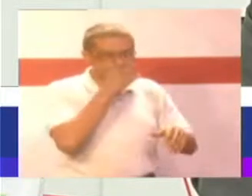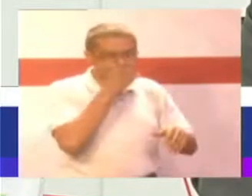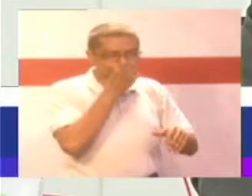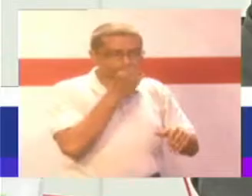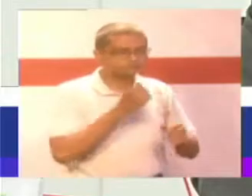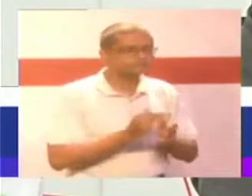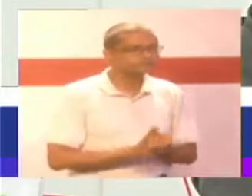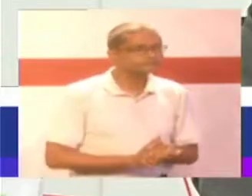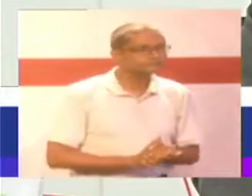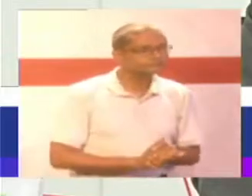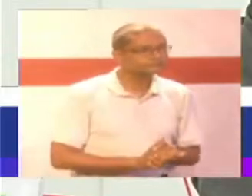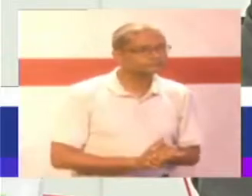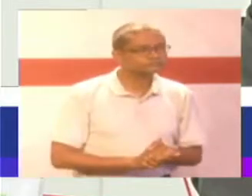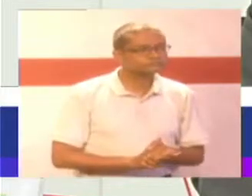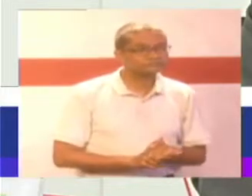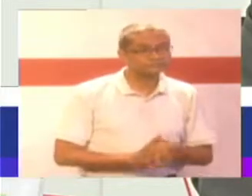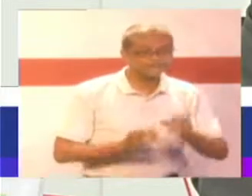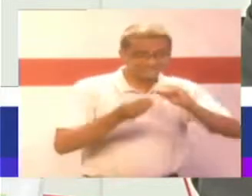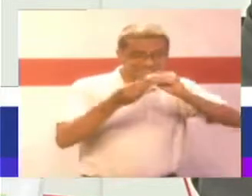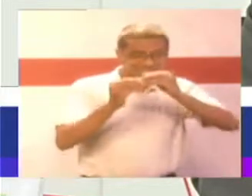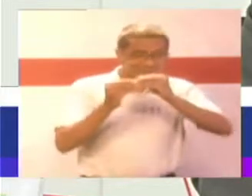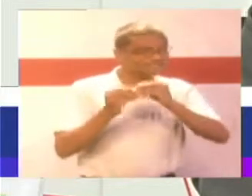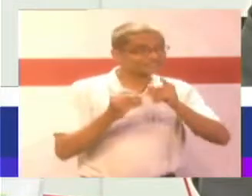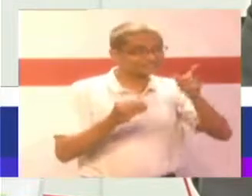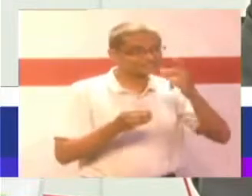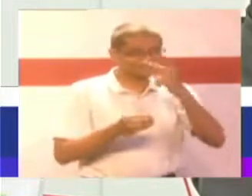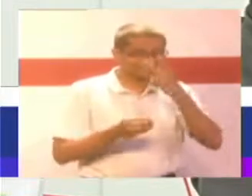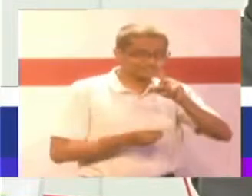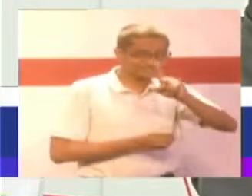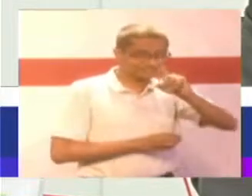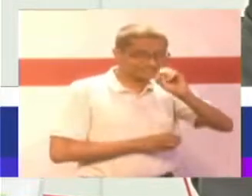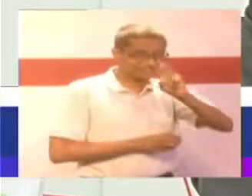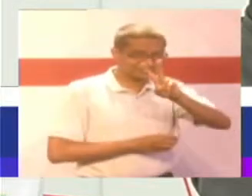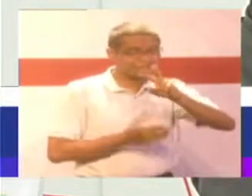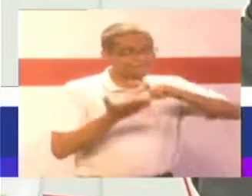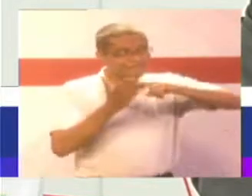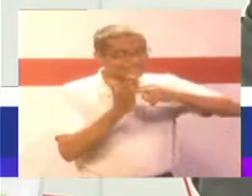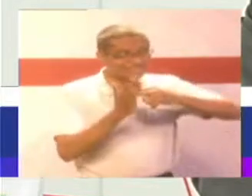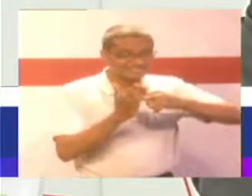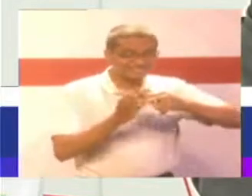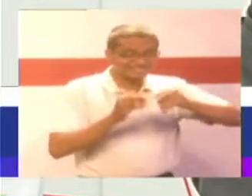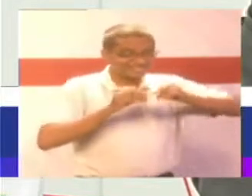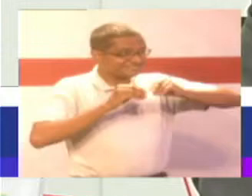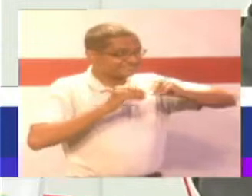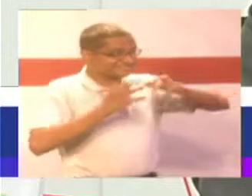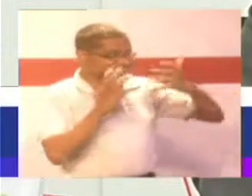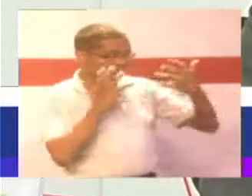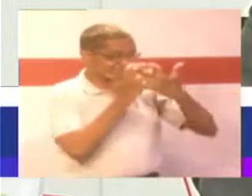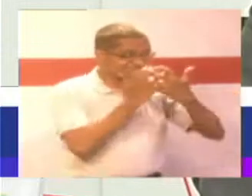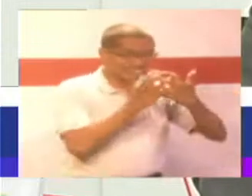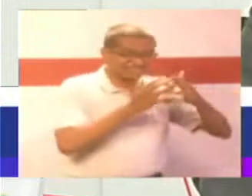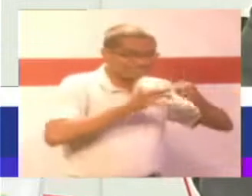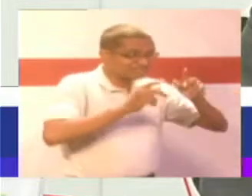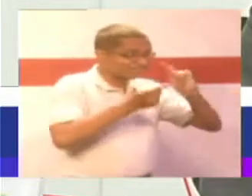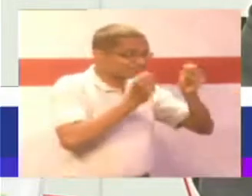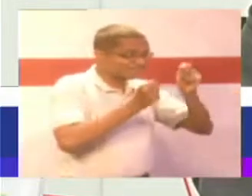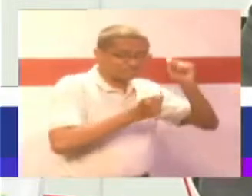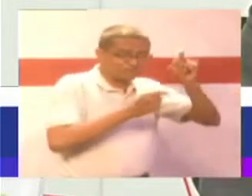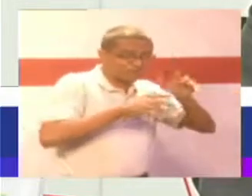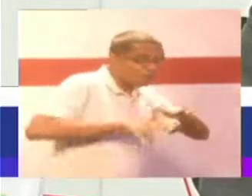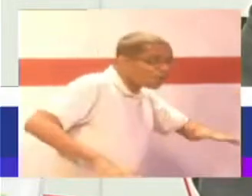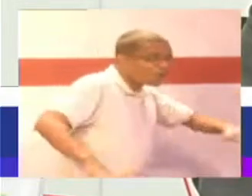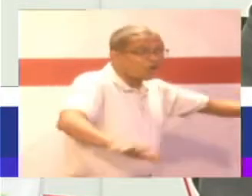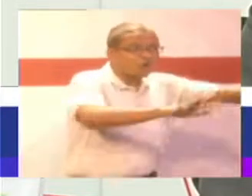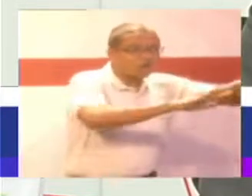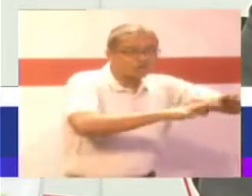again, represent the entire local situation. It represents a proportion, that proportion that has